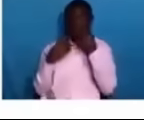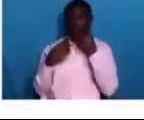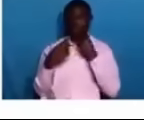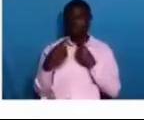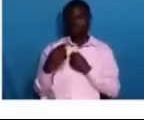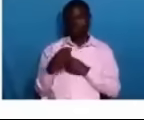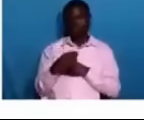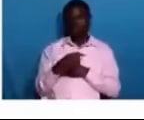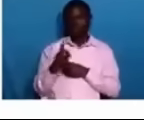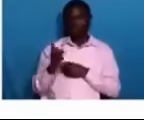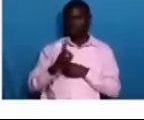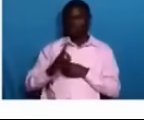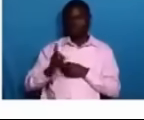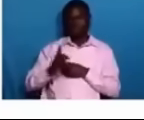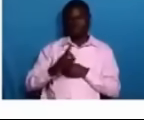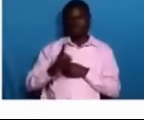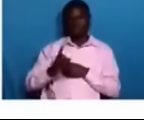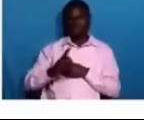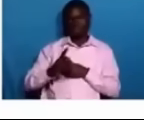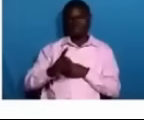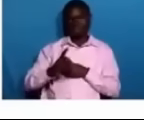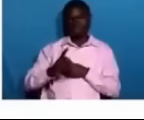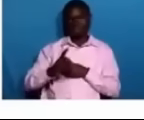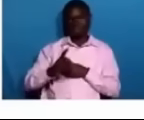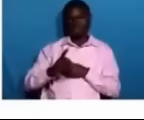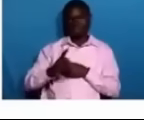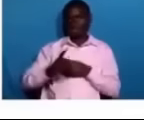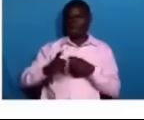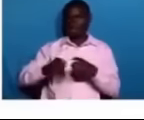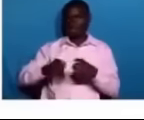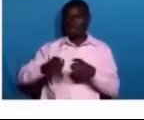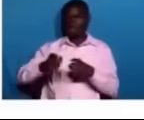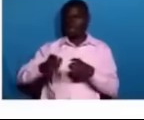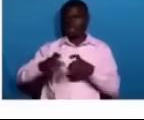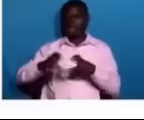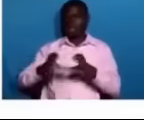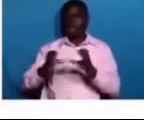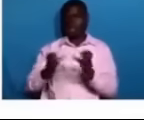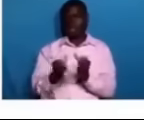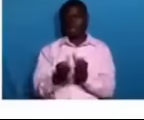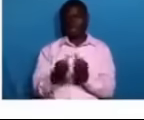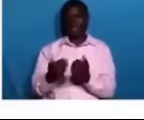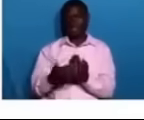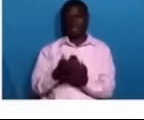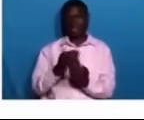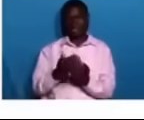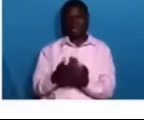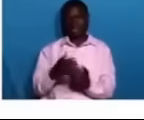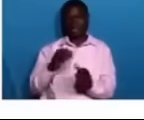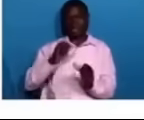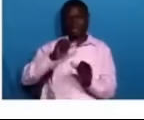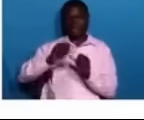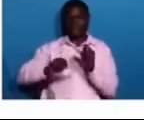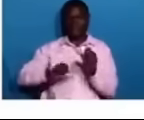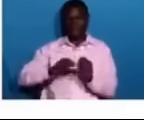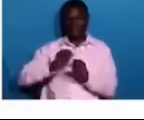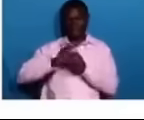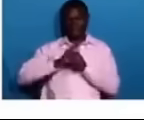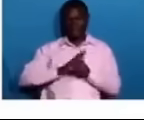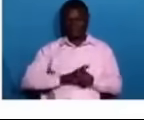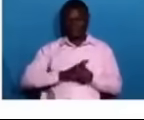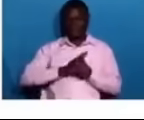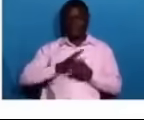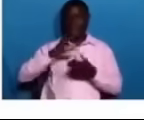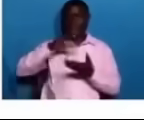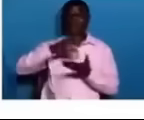a ruling class that doesn't seem to care about the depressing situations